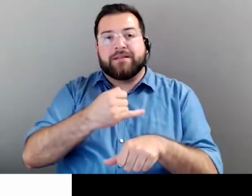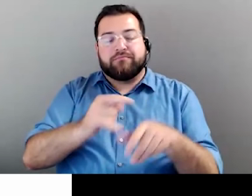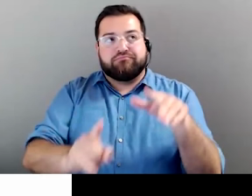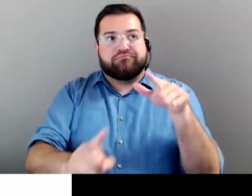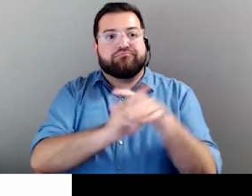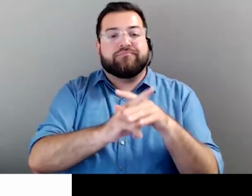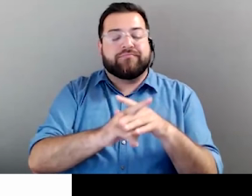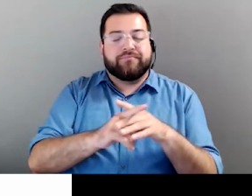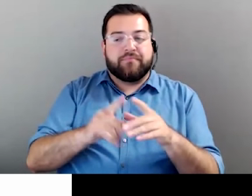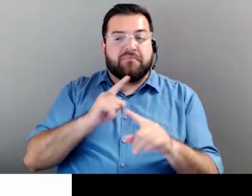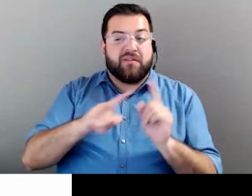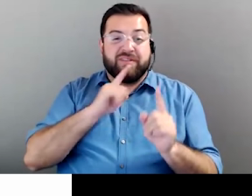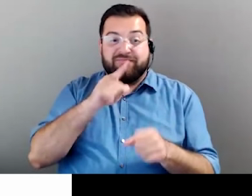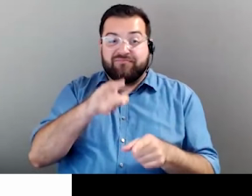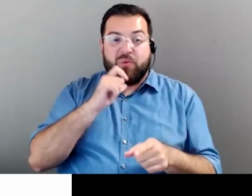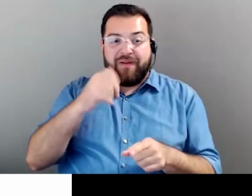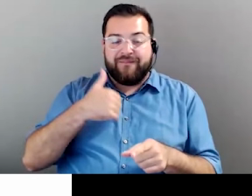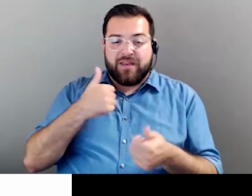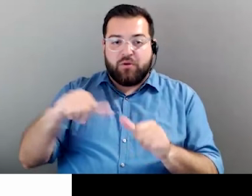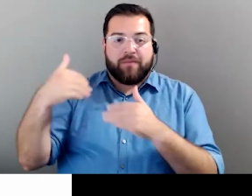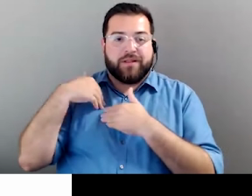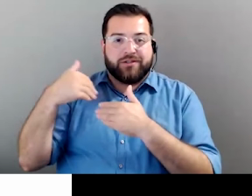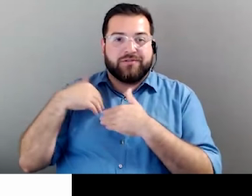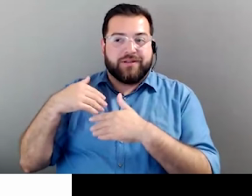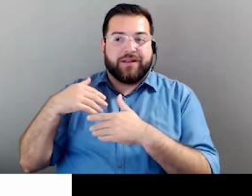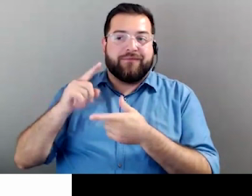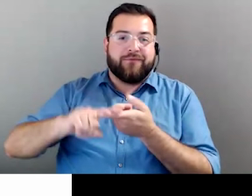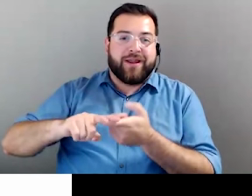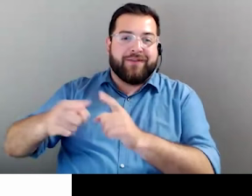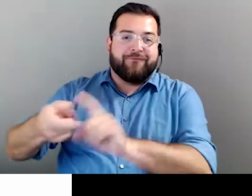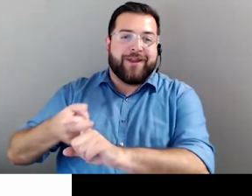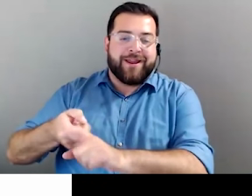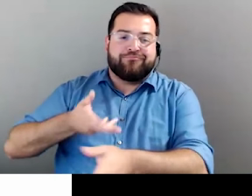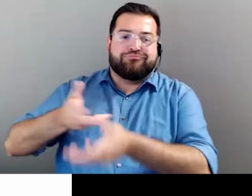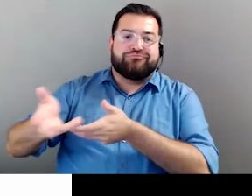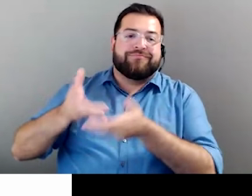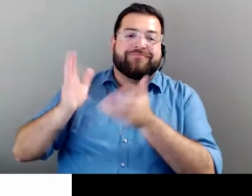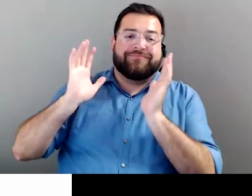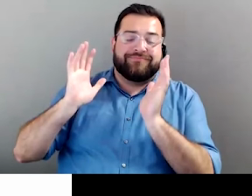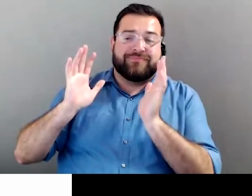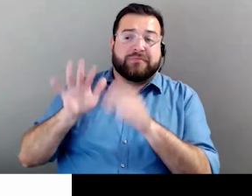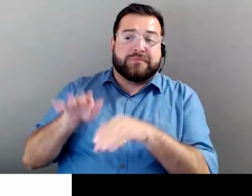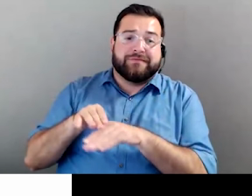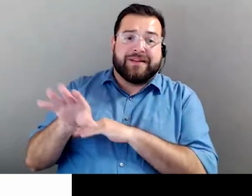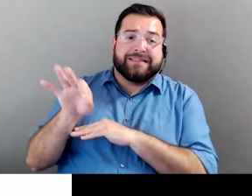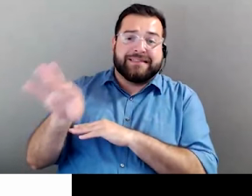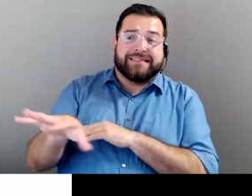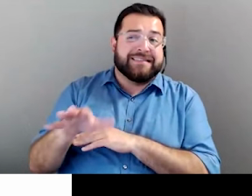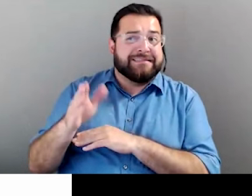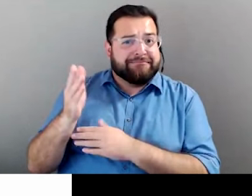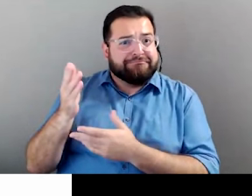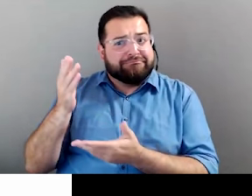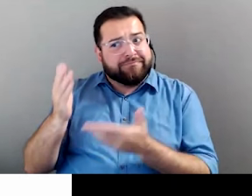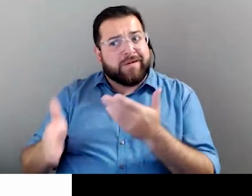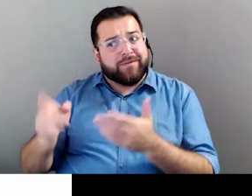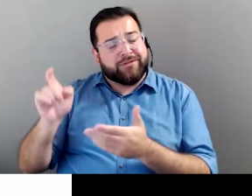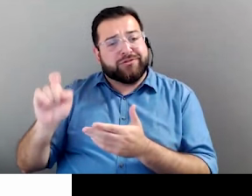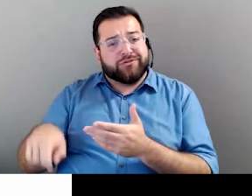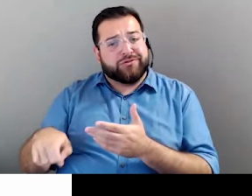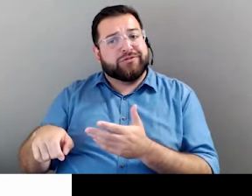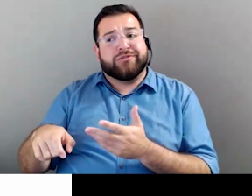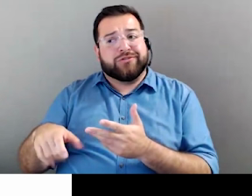have an obligation. This is probably just like a friend on friend conversation. And so probably just advise a friend like, hey, you probably need like to legal up